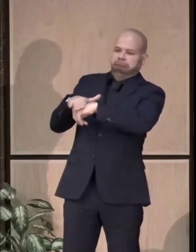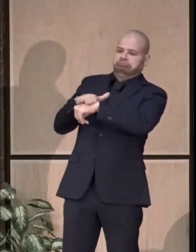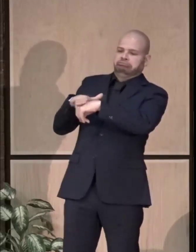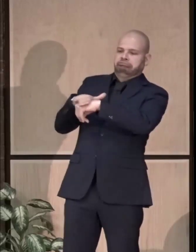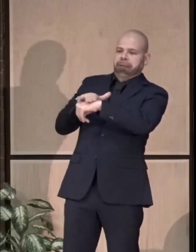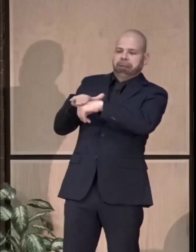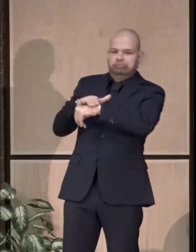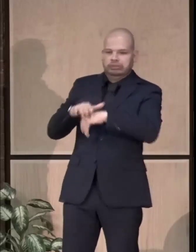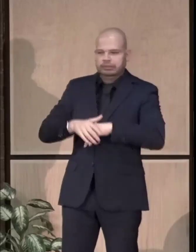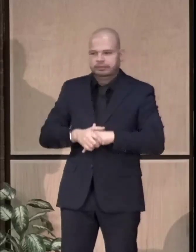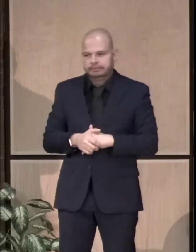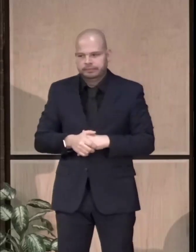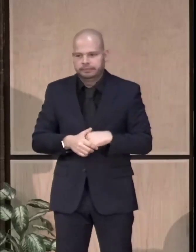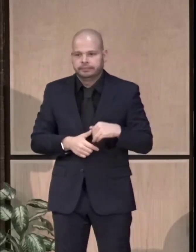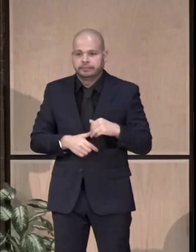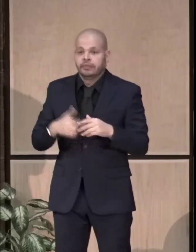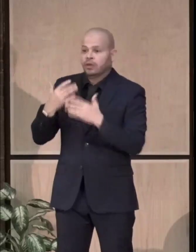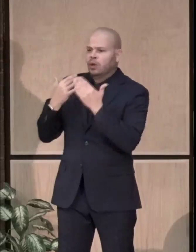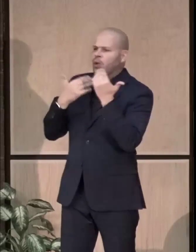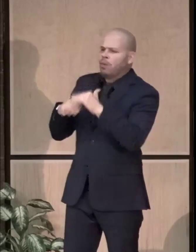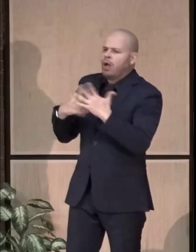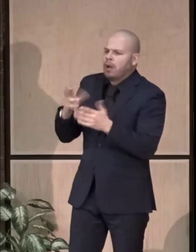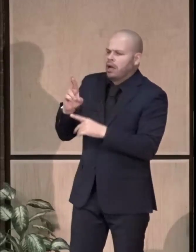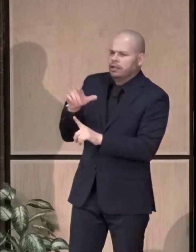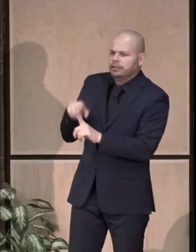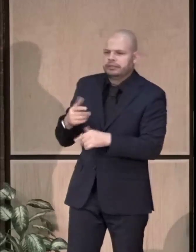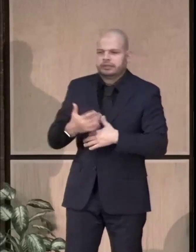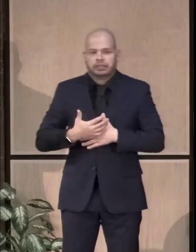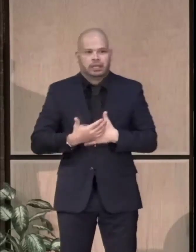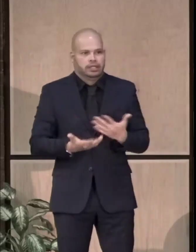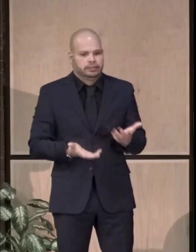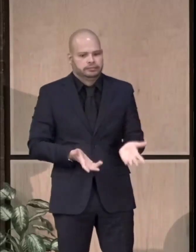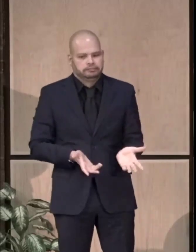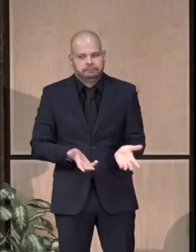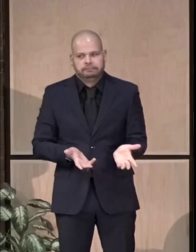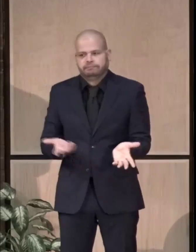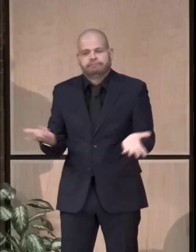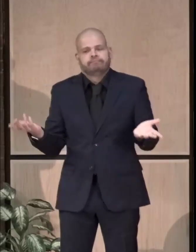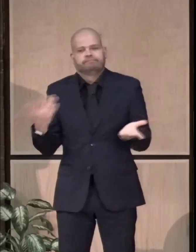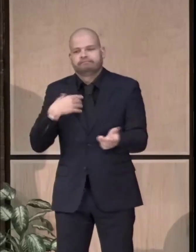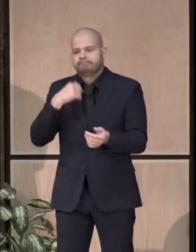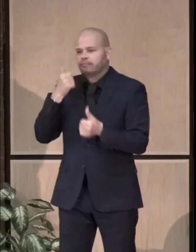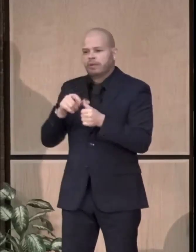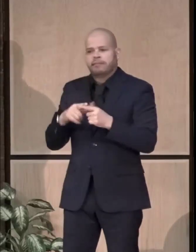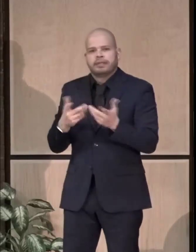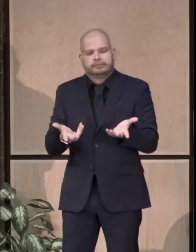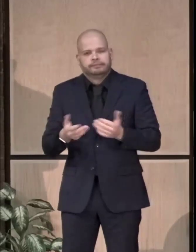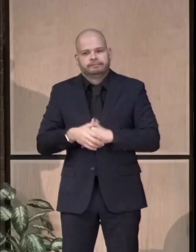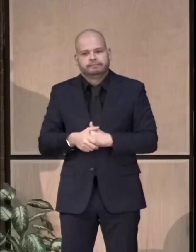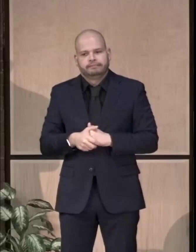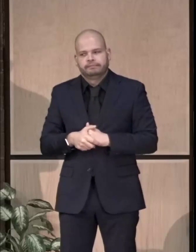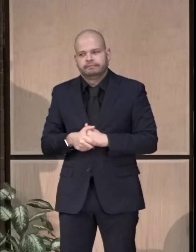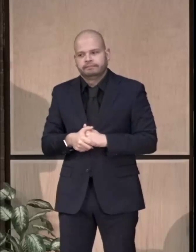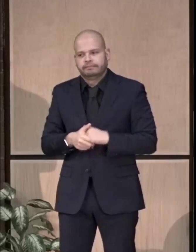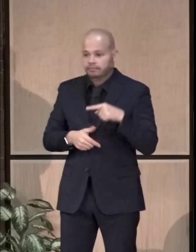was limited in what regard? I cannot recall right now, sir. Okay. Was he allowed to have access